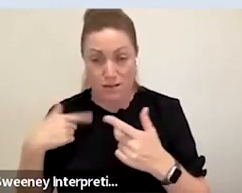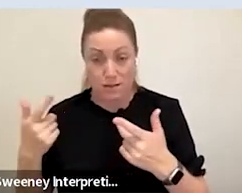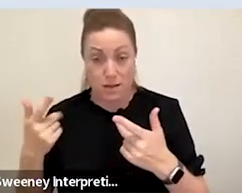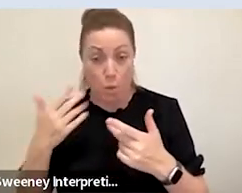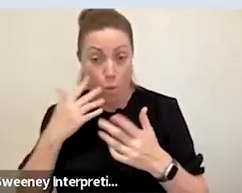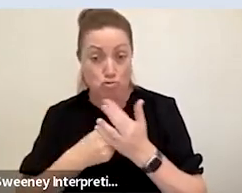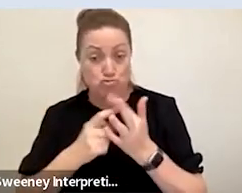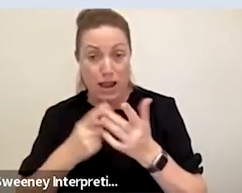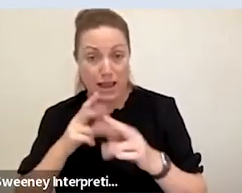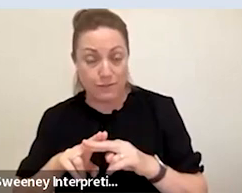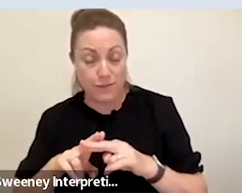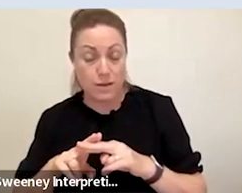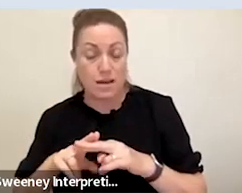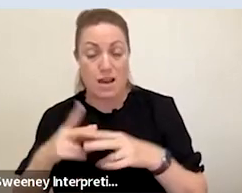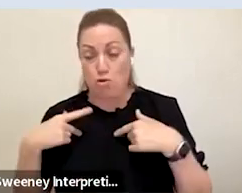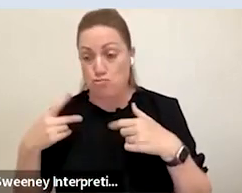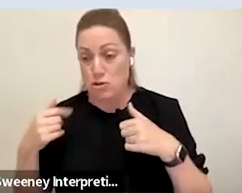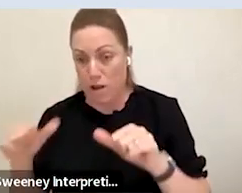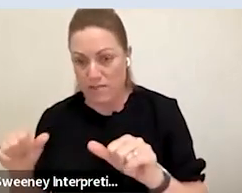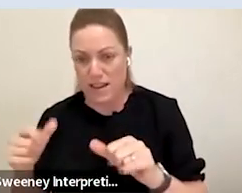better person-centered outcomes rather than a